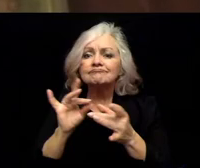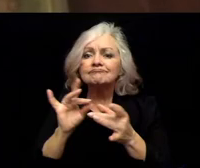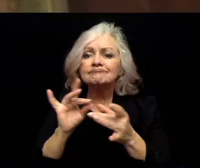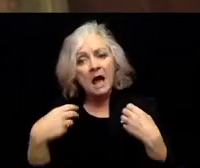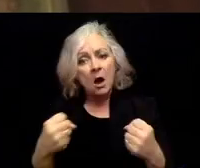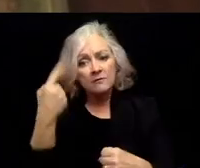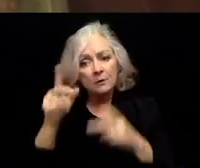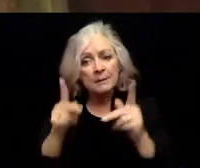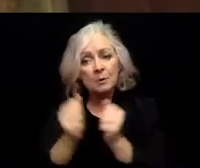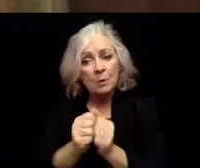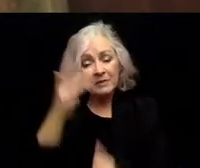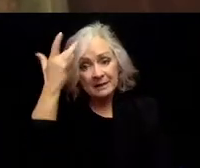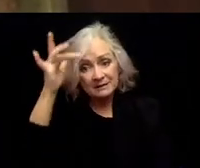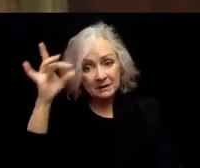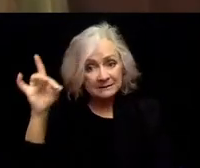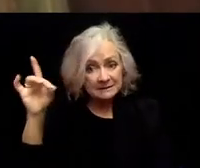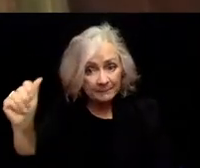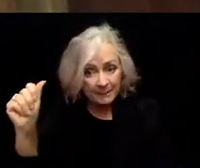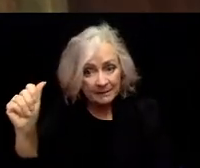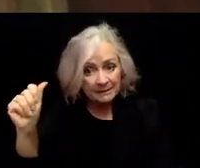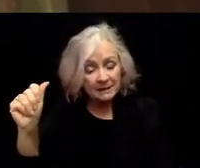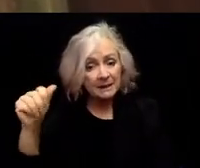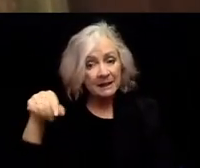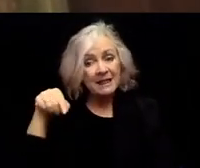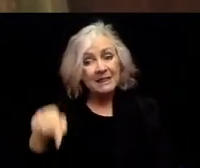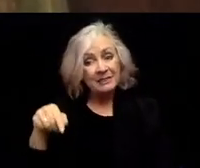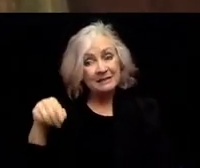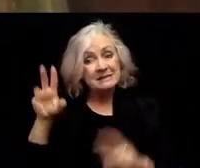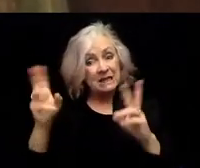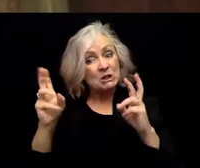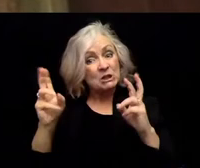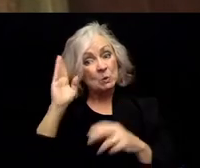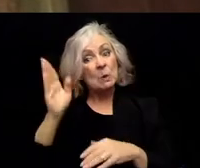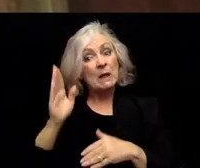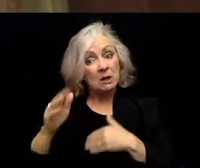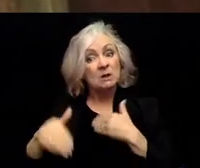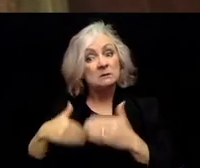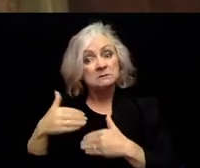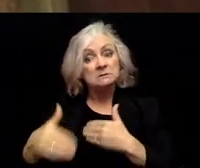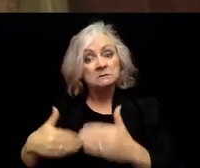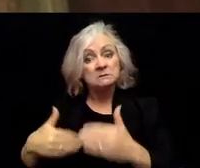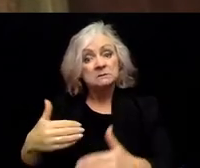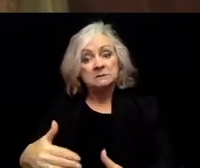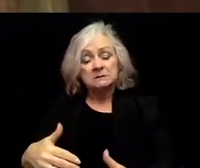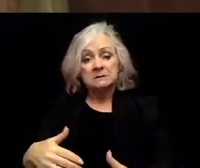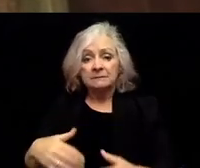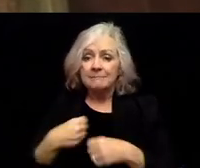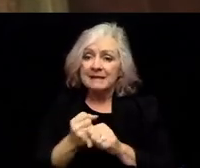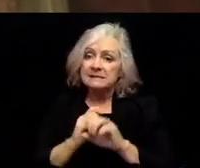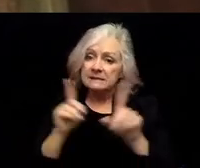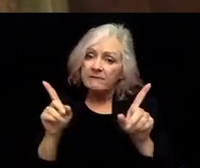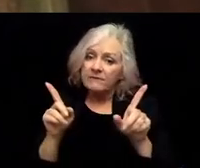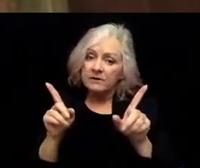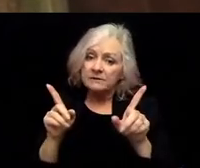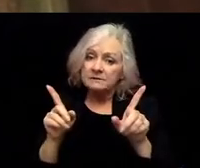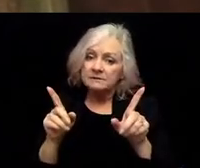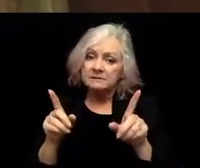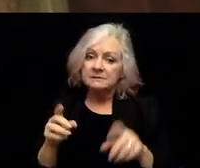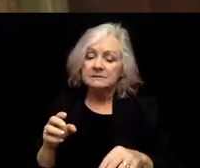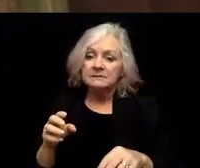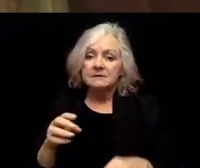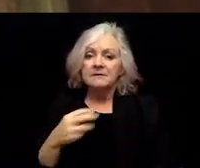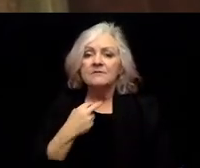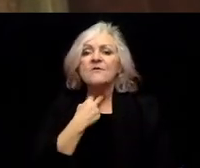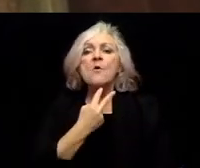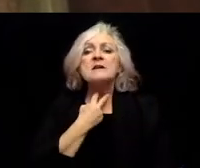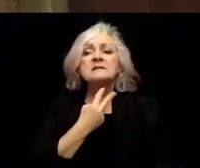years. Hearing from athletes and coaches and parents and caregivers, it makes a difference. And voices for healthcare inclusion go far beyond those intellectual